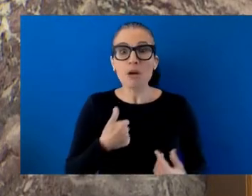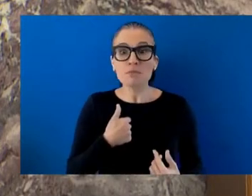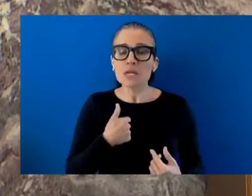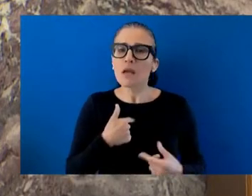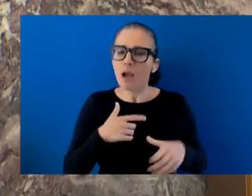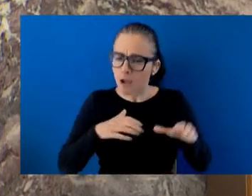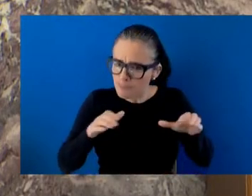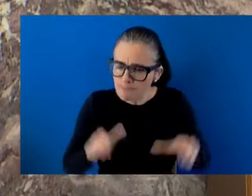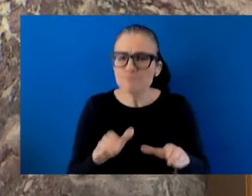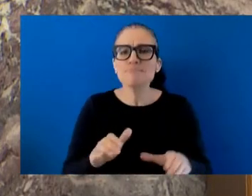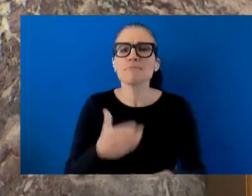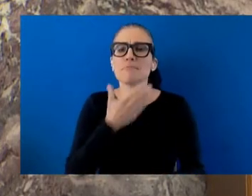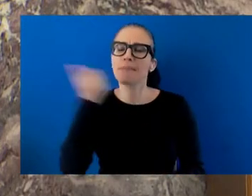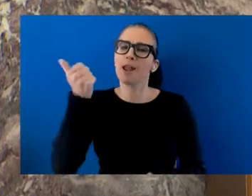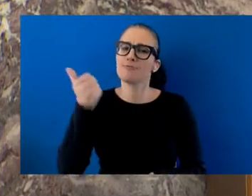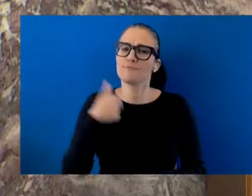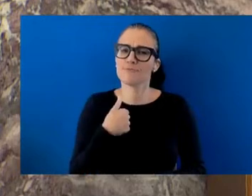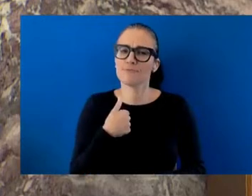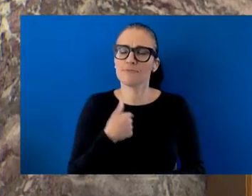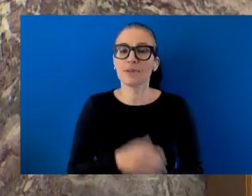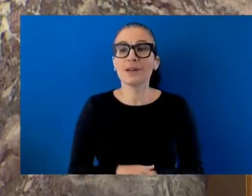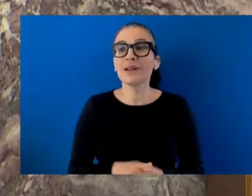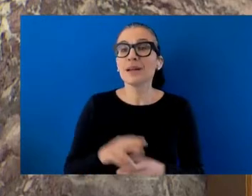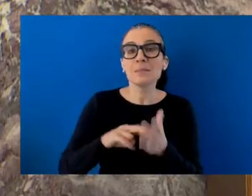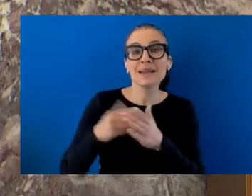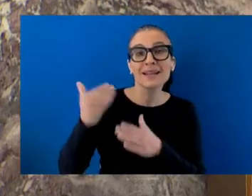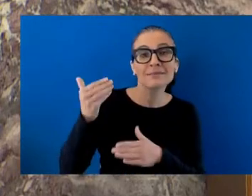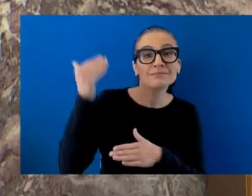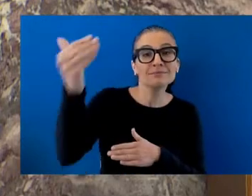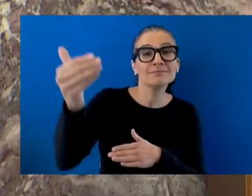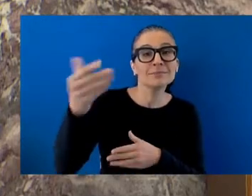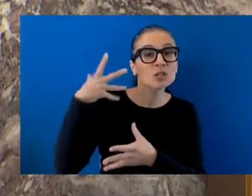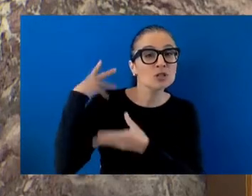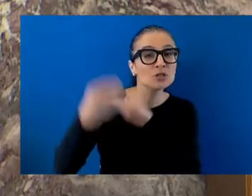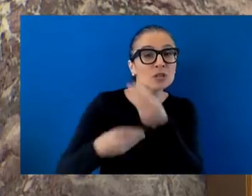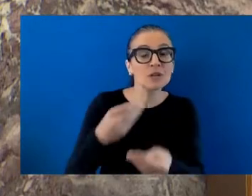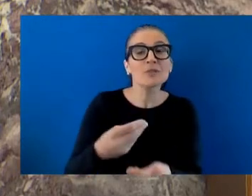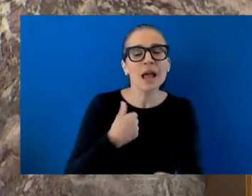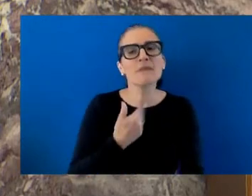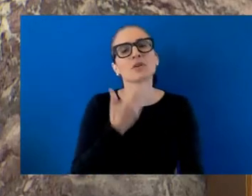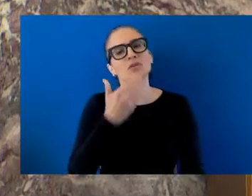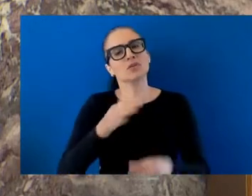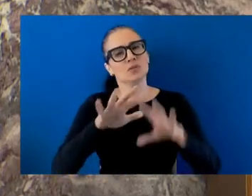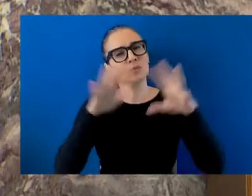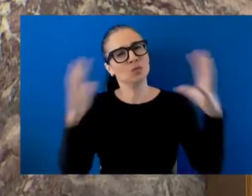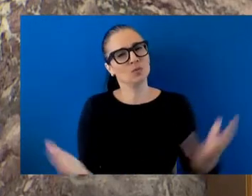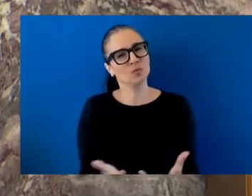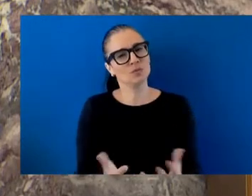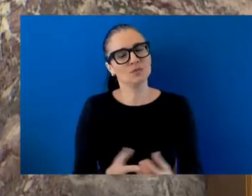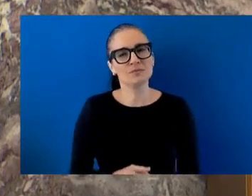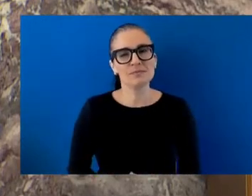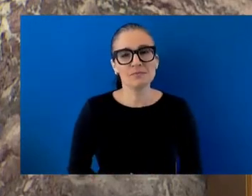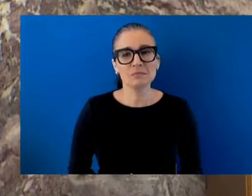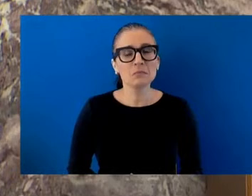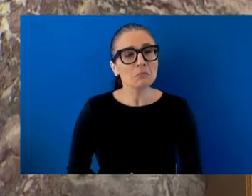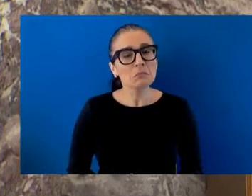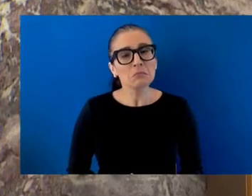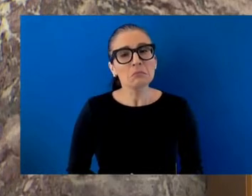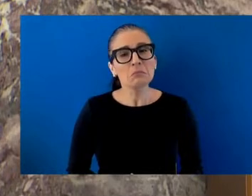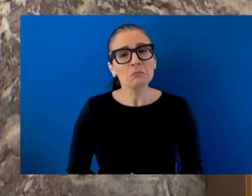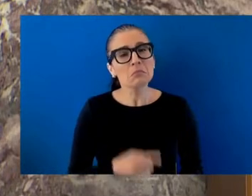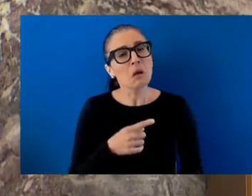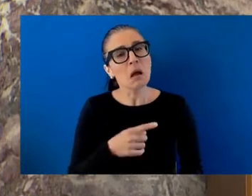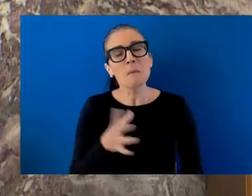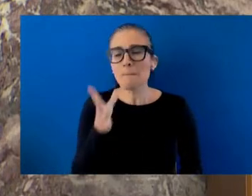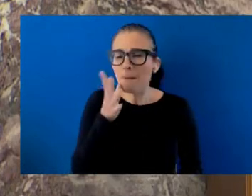hopes. They say that you love each child equally, and you do, but for different reasons. I love